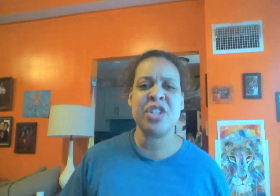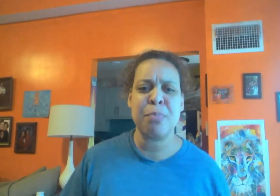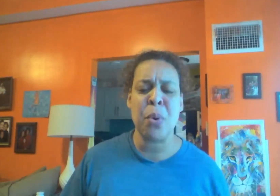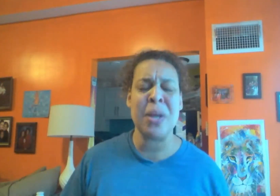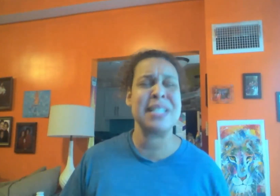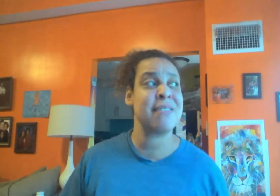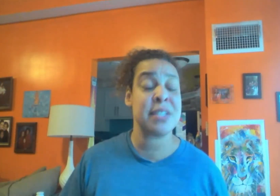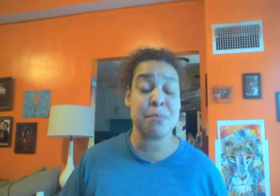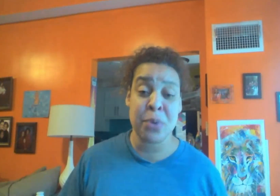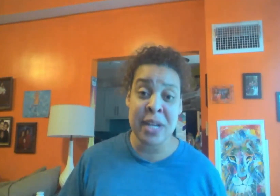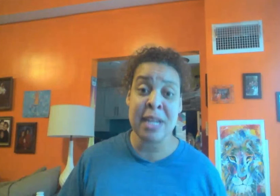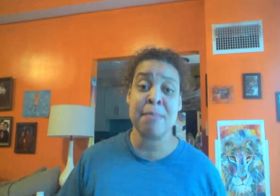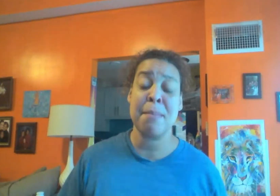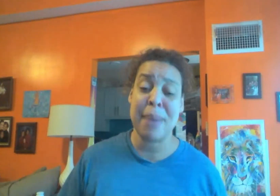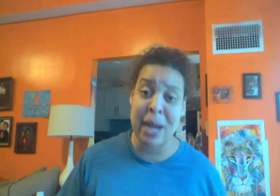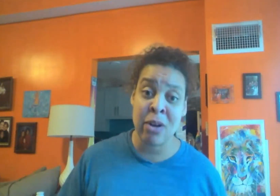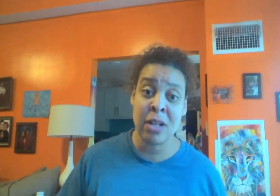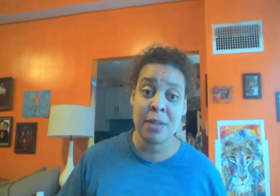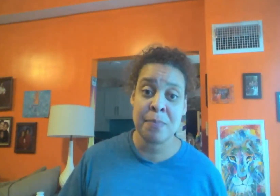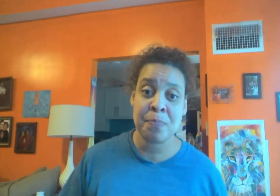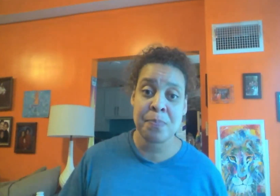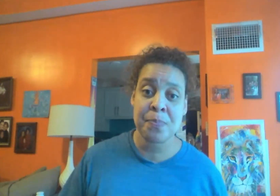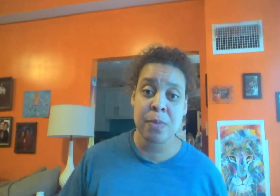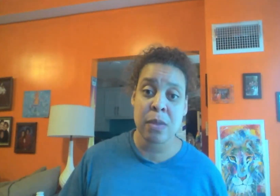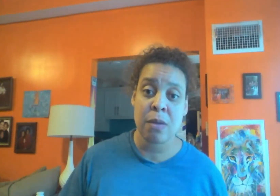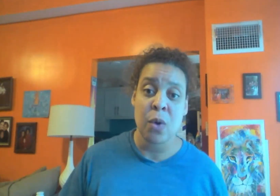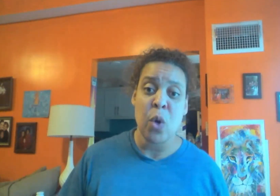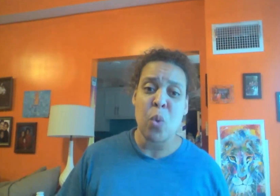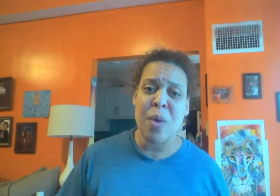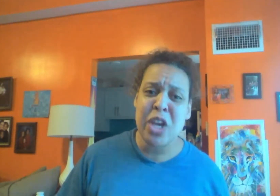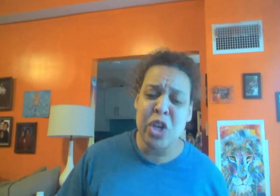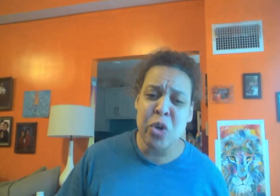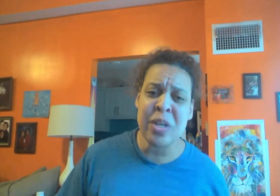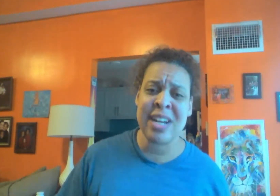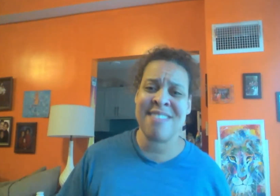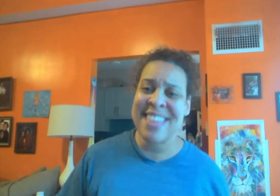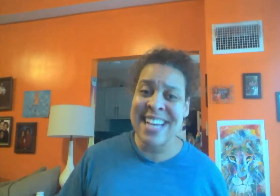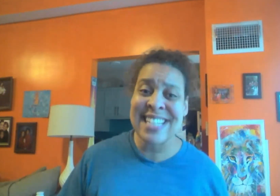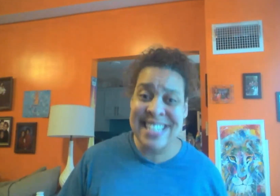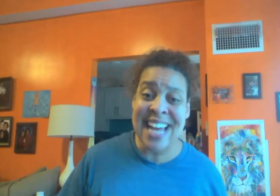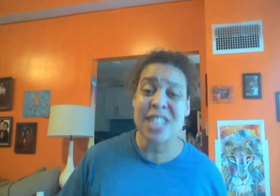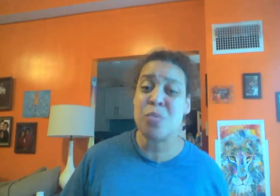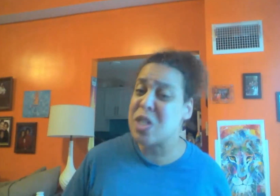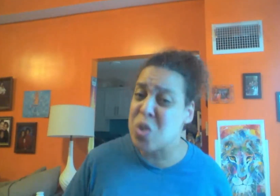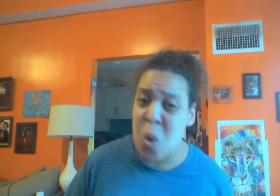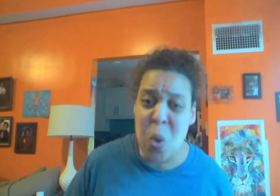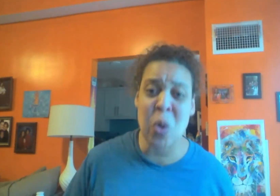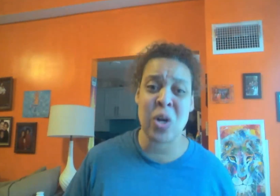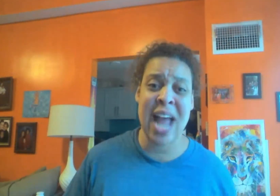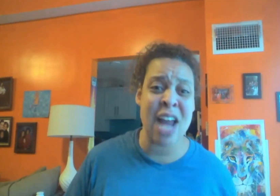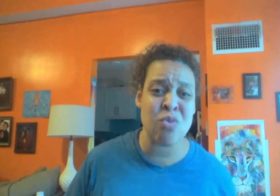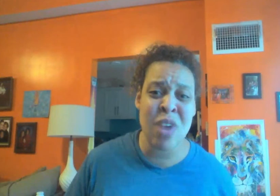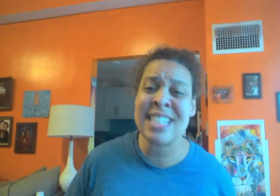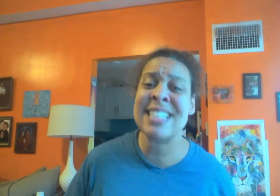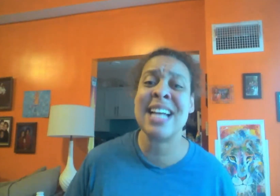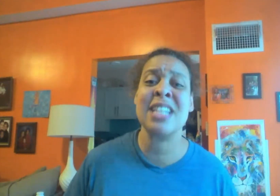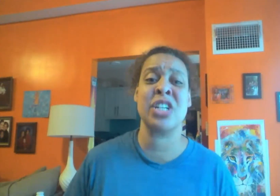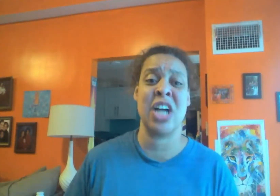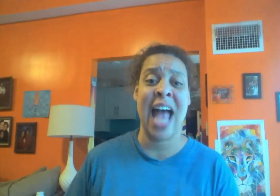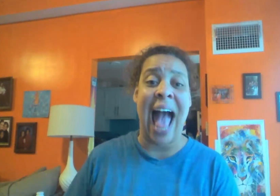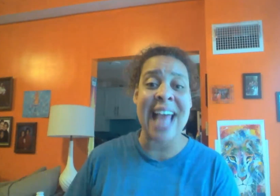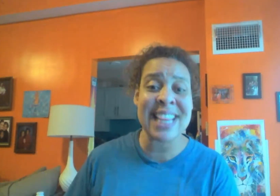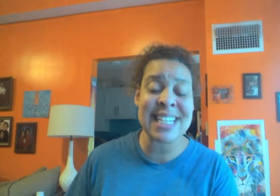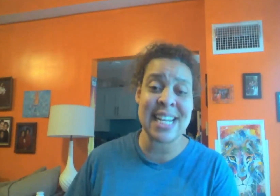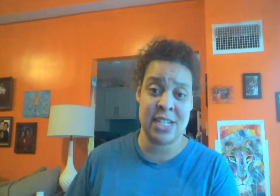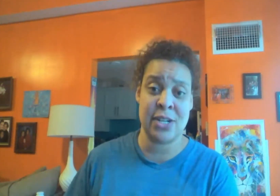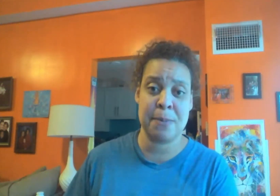had reached the point of supreme peril, when the union of these states was torn and rent